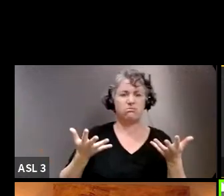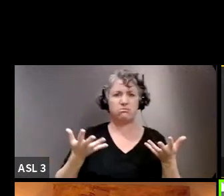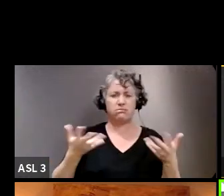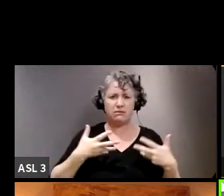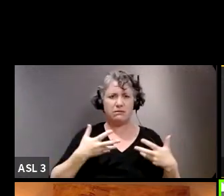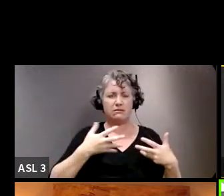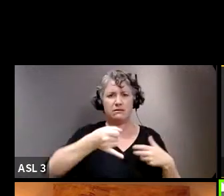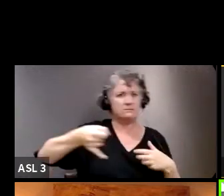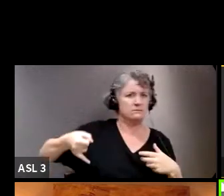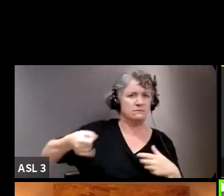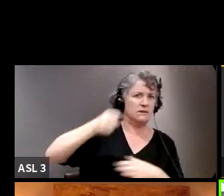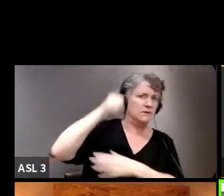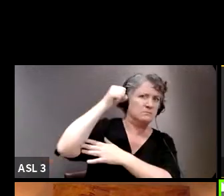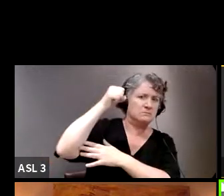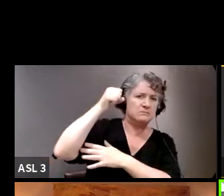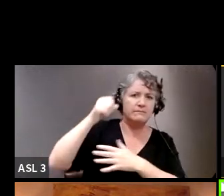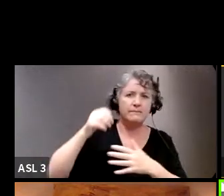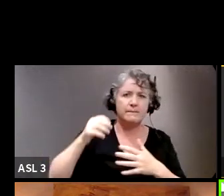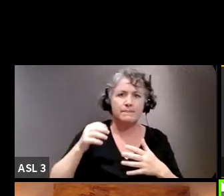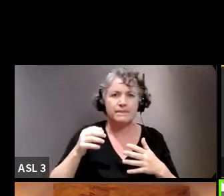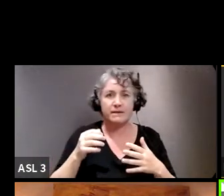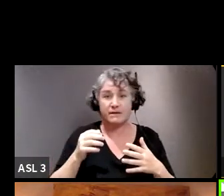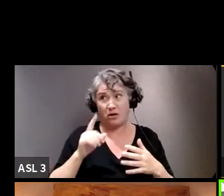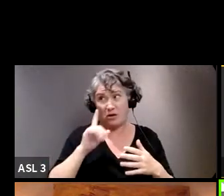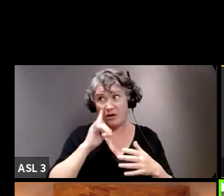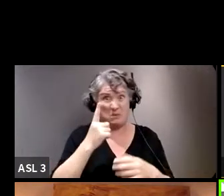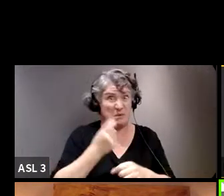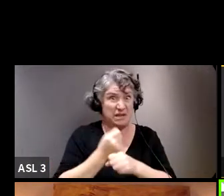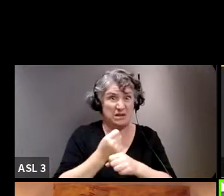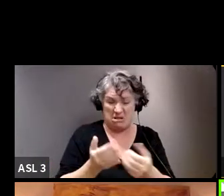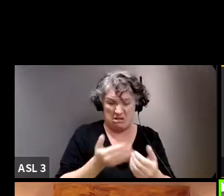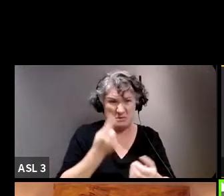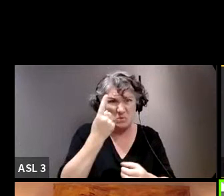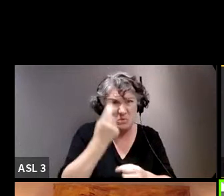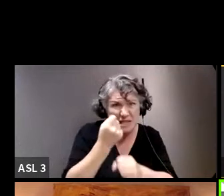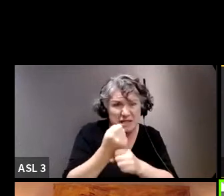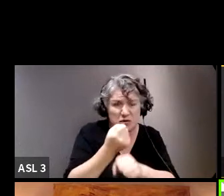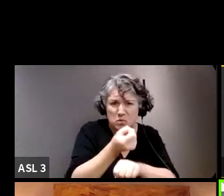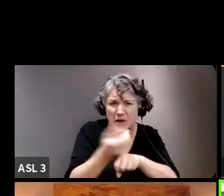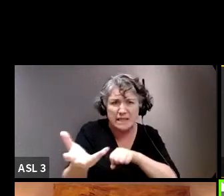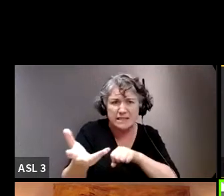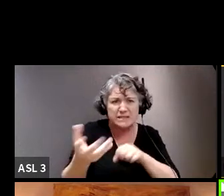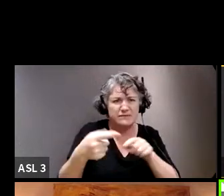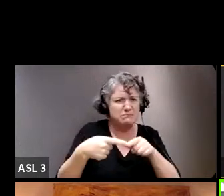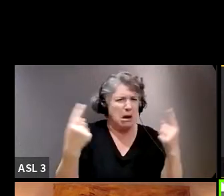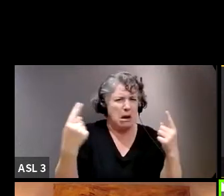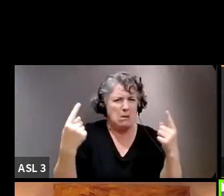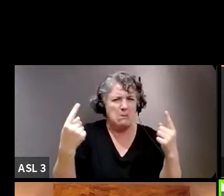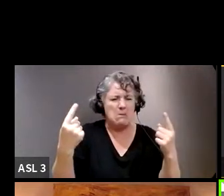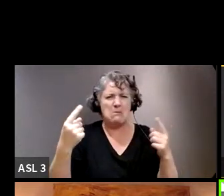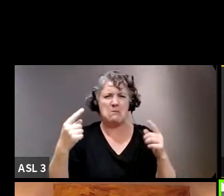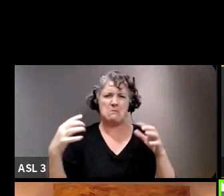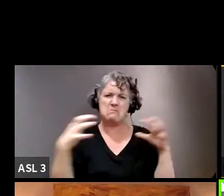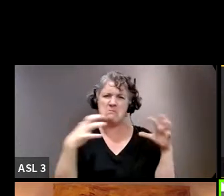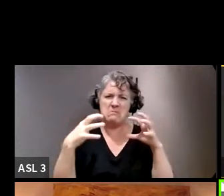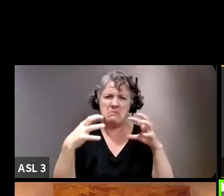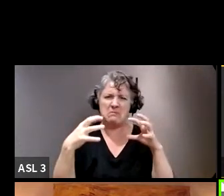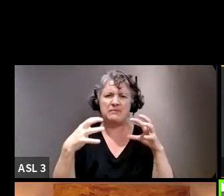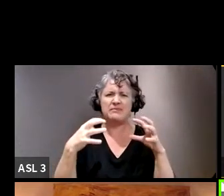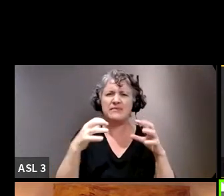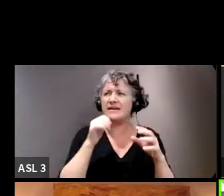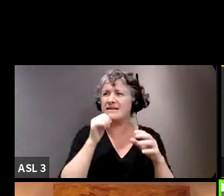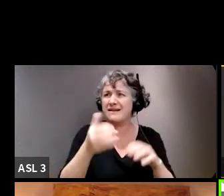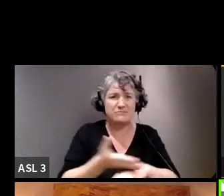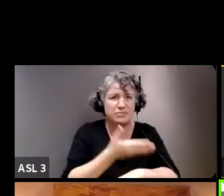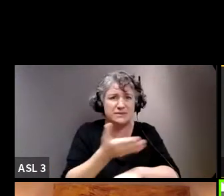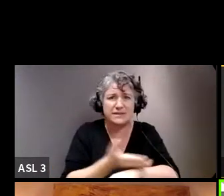we've almost wasted an entire calendar year by this type of divisive polarizing and non-productive efforts around